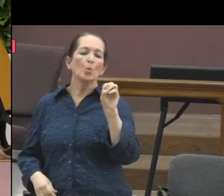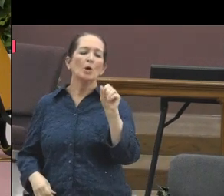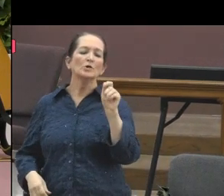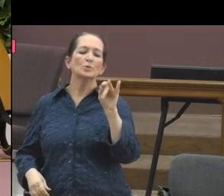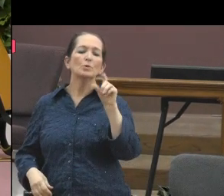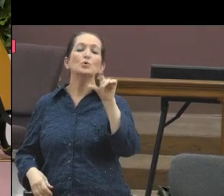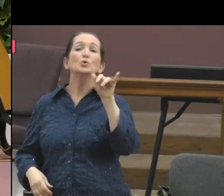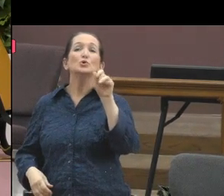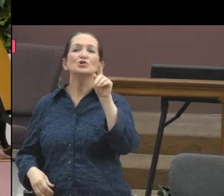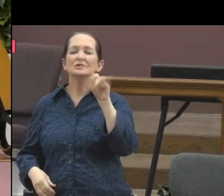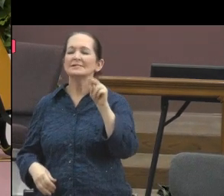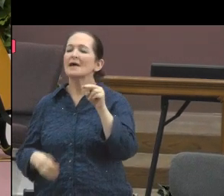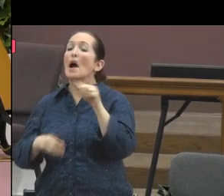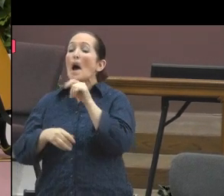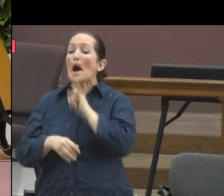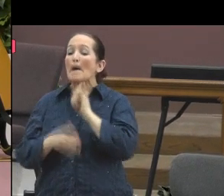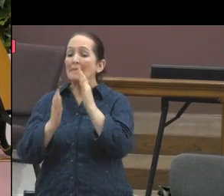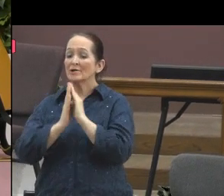you're going to be.